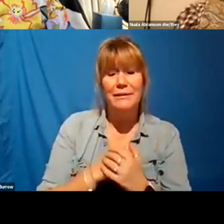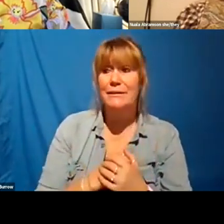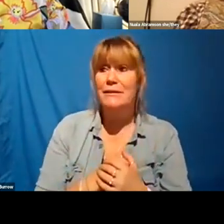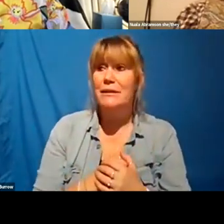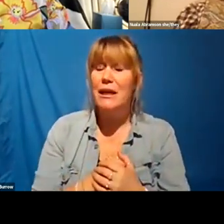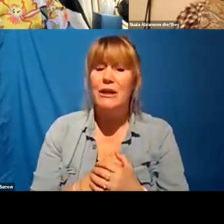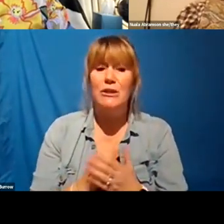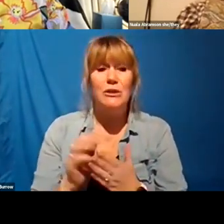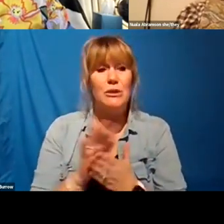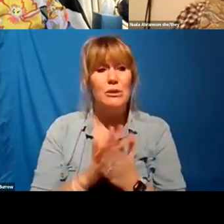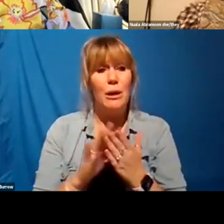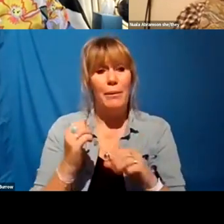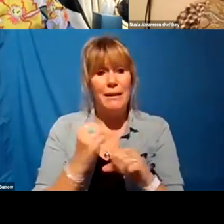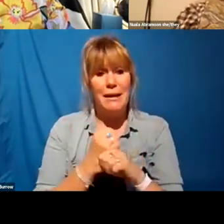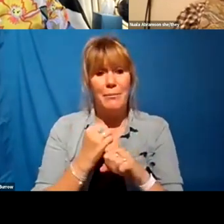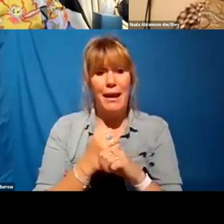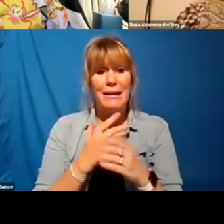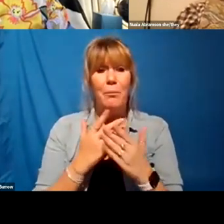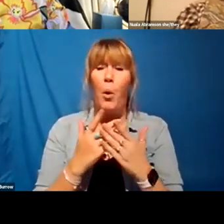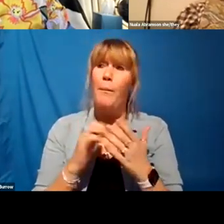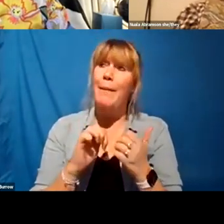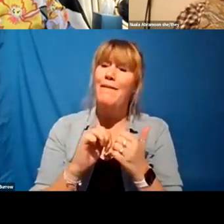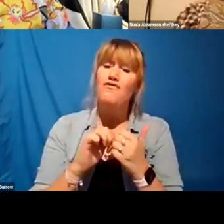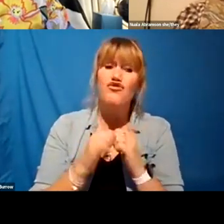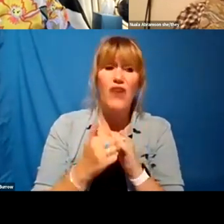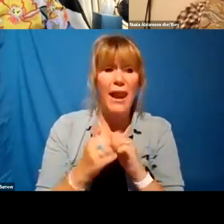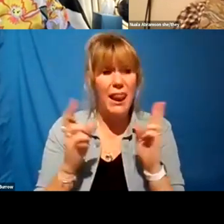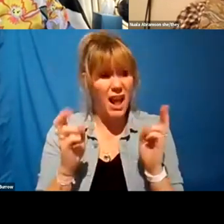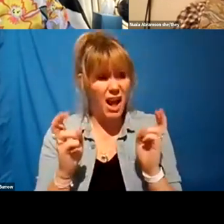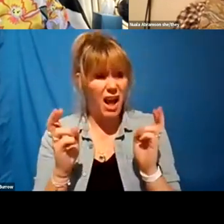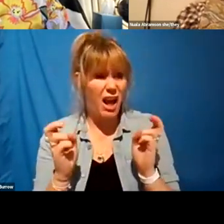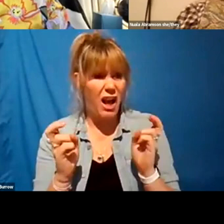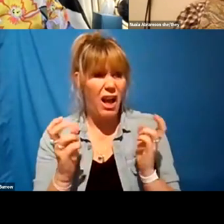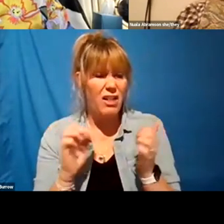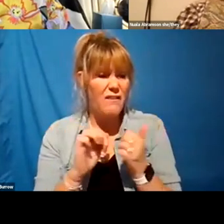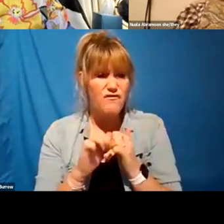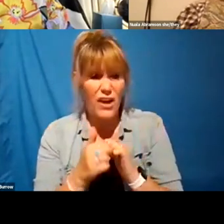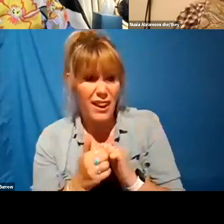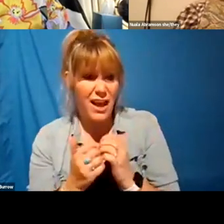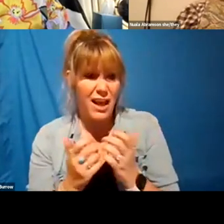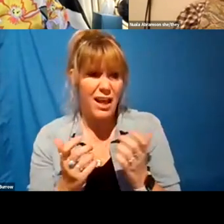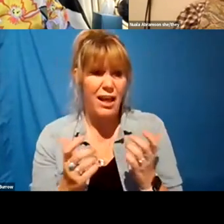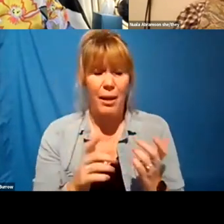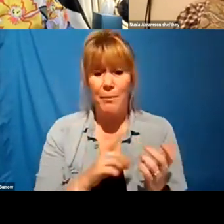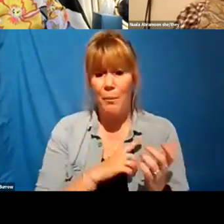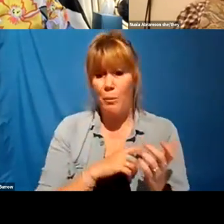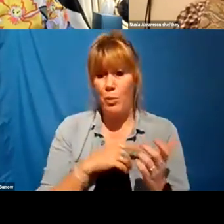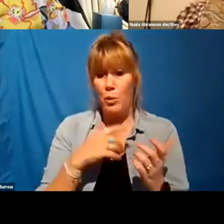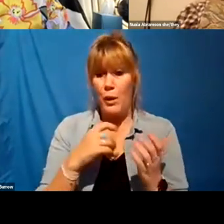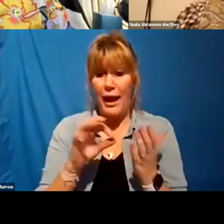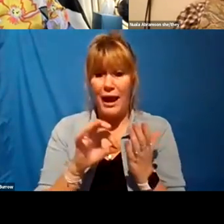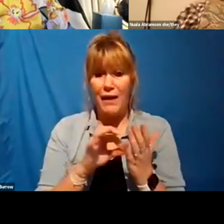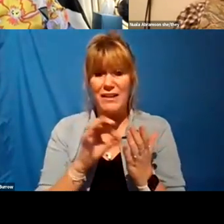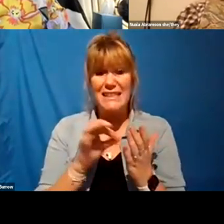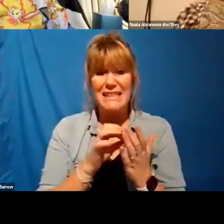it friendlier maybe in a way as well. Because you can have a stitch and bitch, you